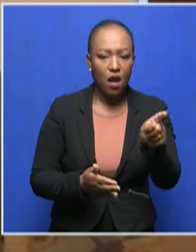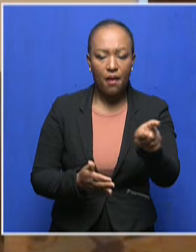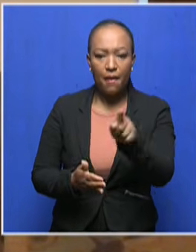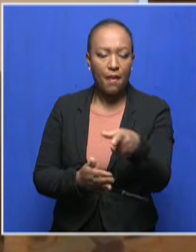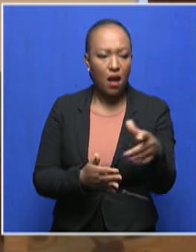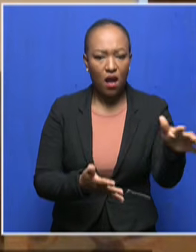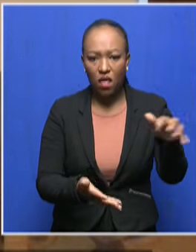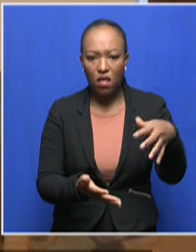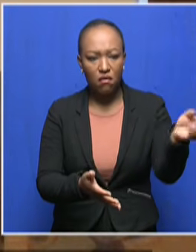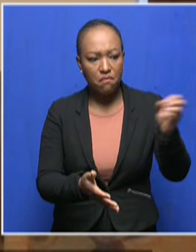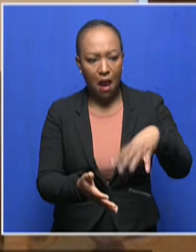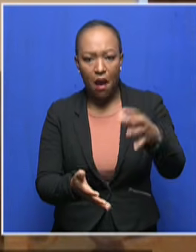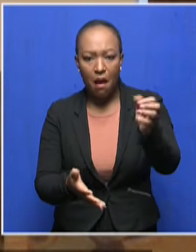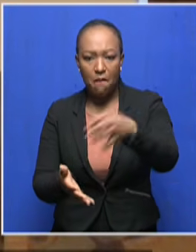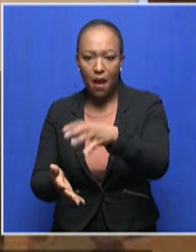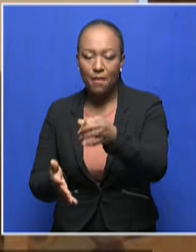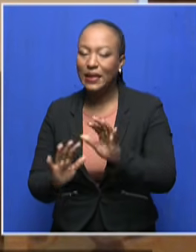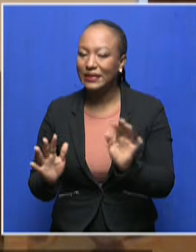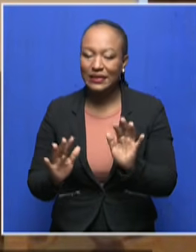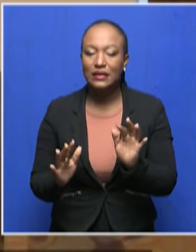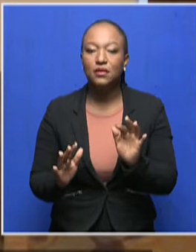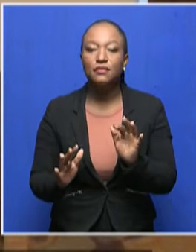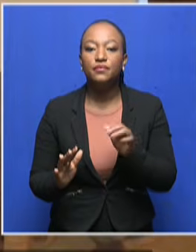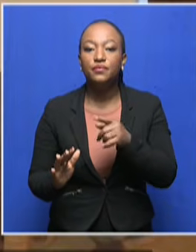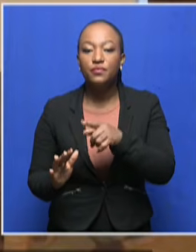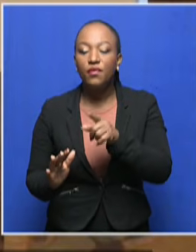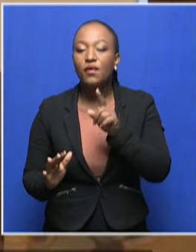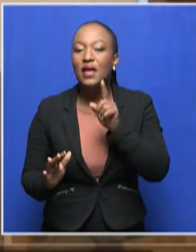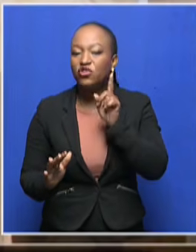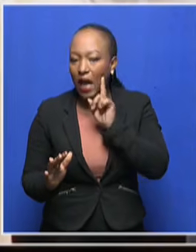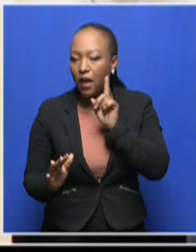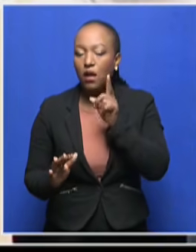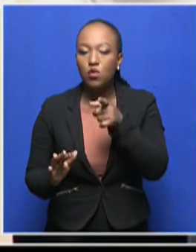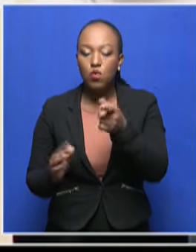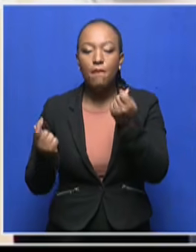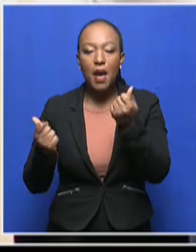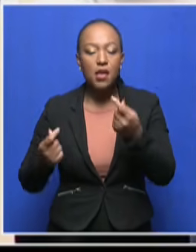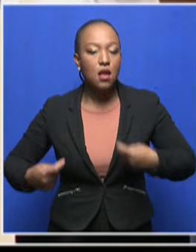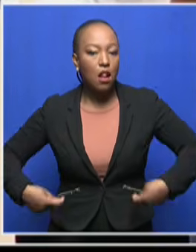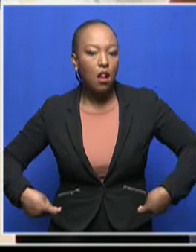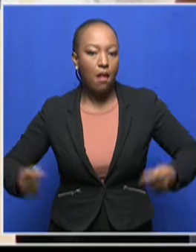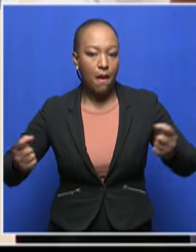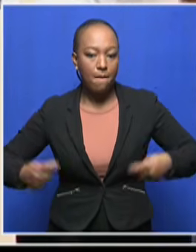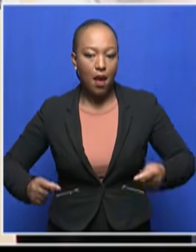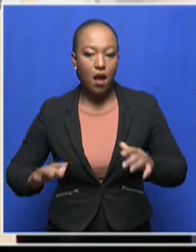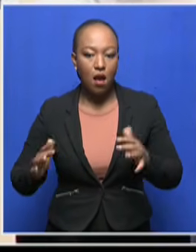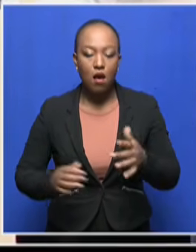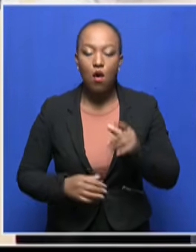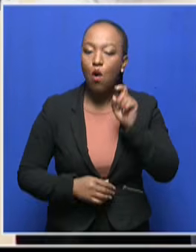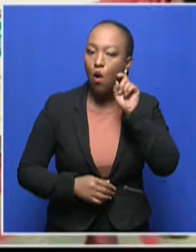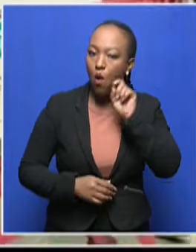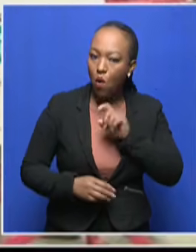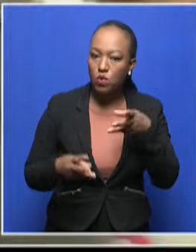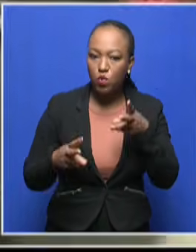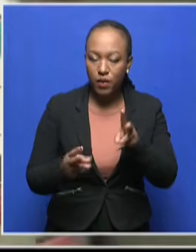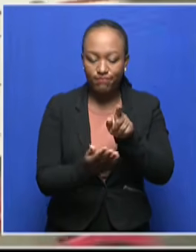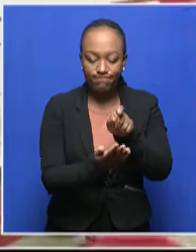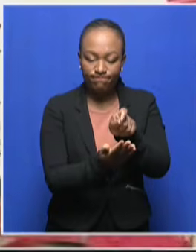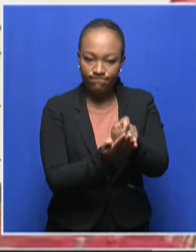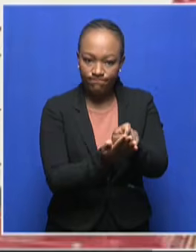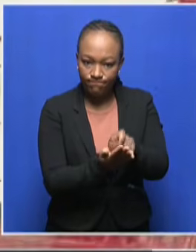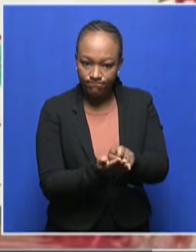and have a look at that. Go and look at your spending. Use the apps that's available to you. Or alternatively, just do the old-fashioned way of, writing